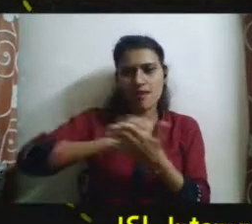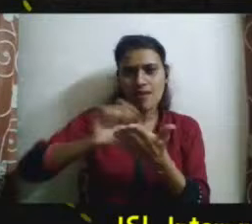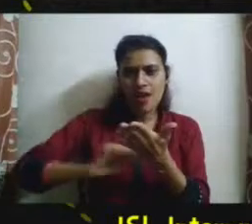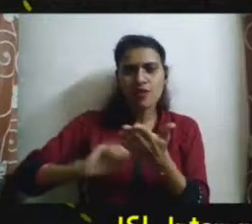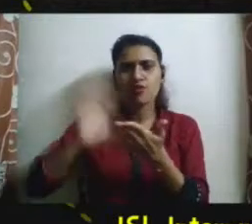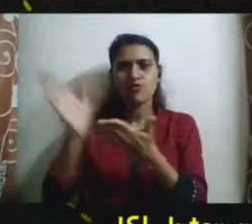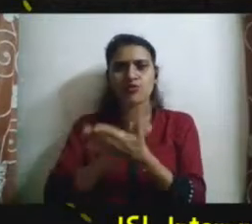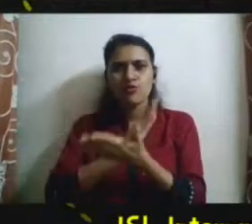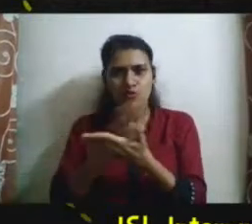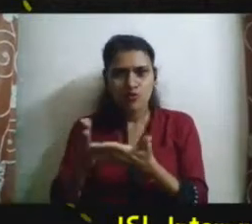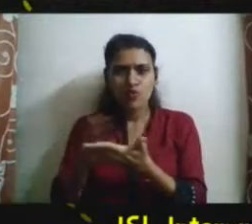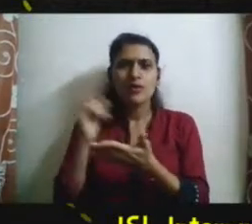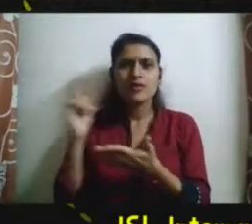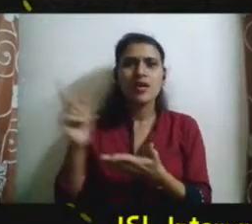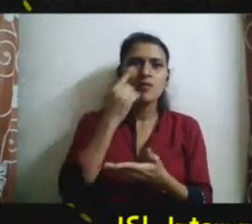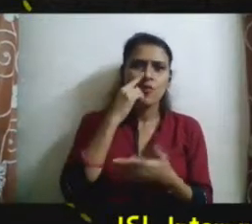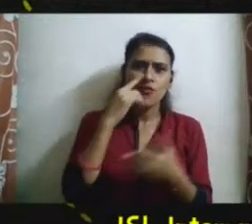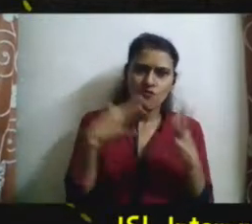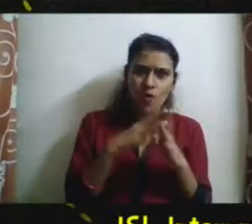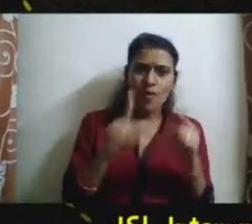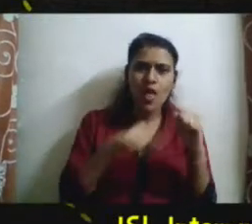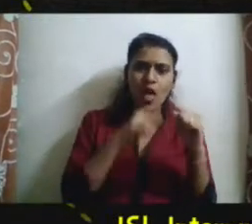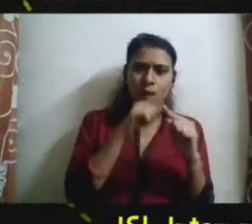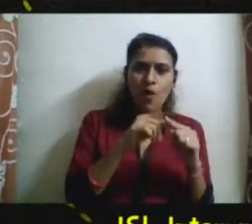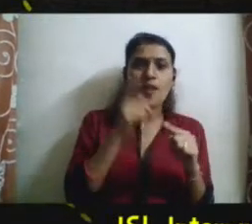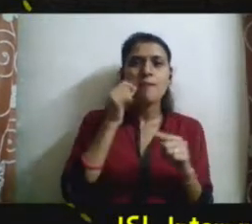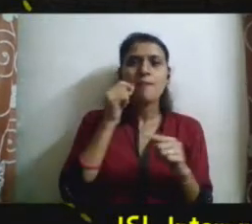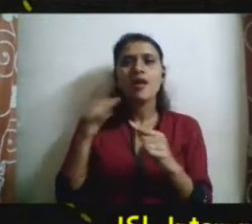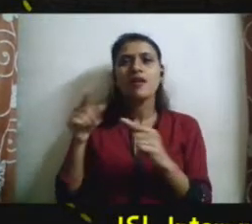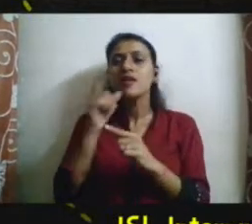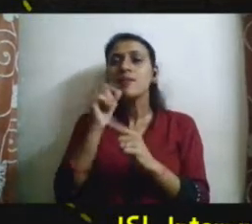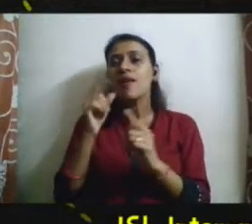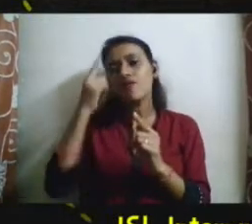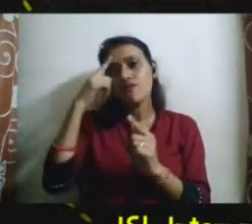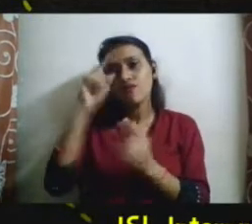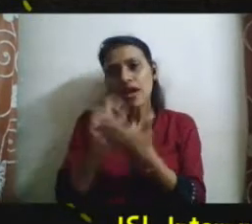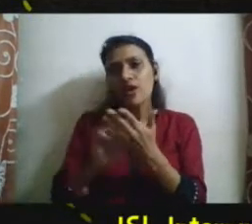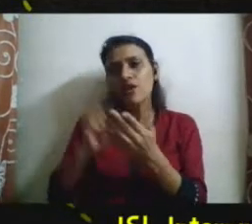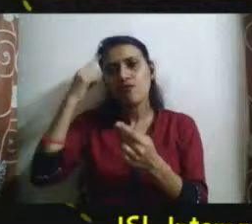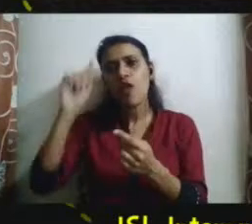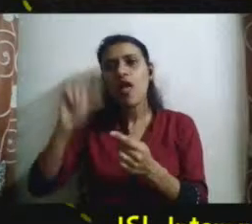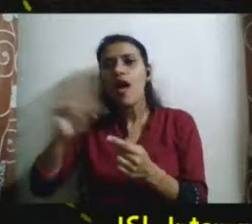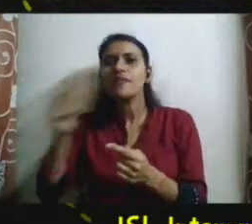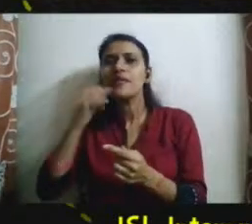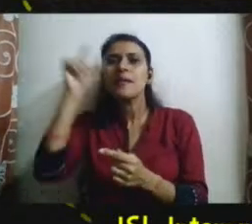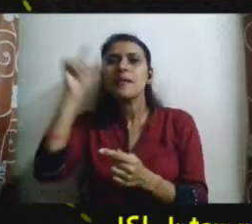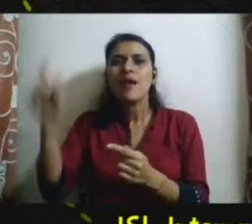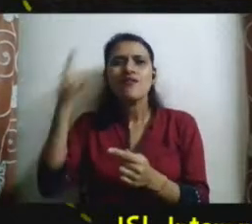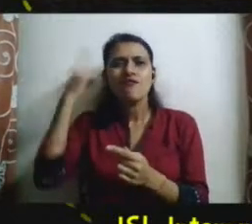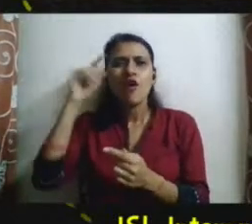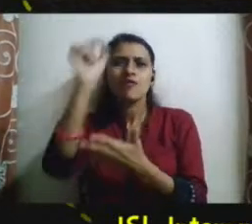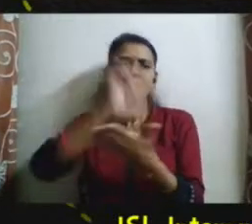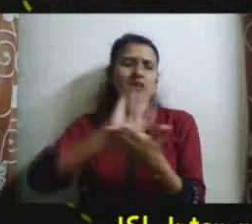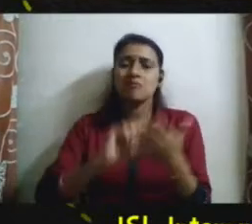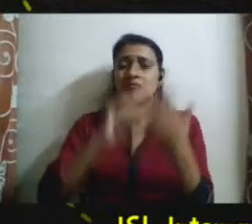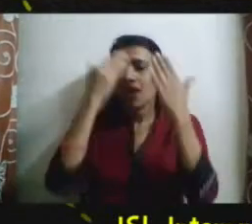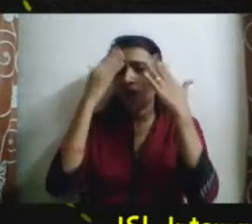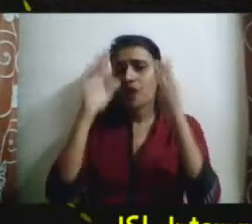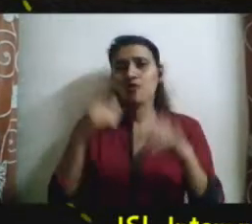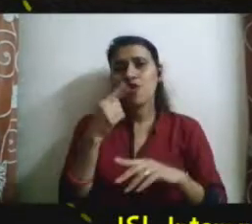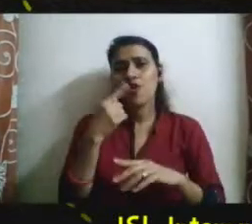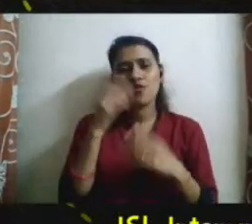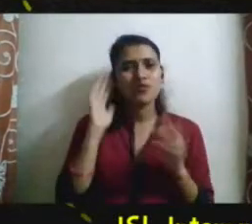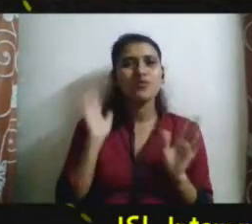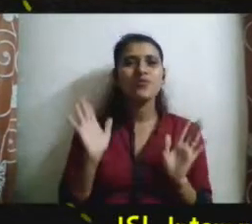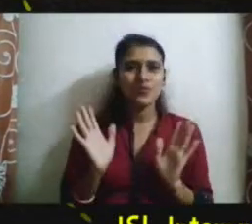to be sung by women, but perhaps they were meant for other men, or perhaps not. The fact that we don't know is in itself